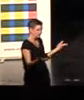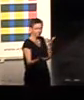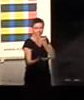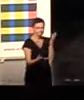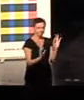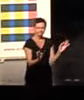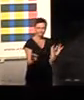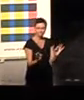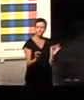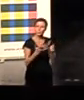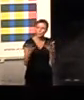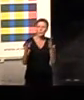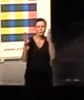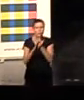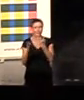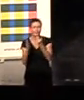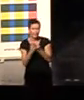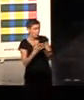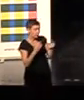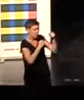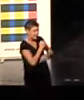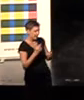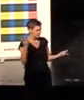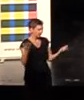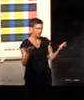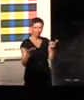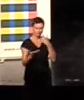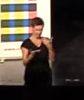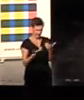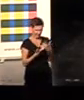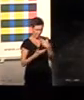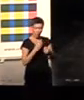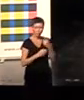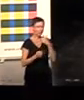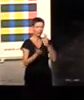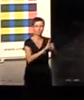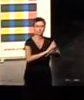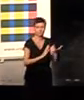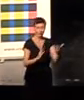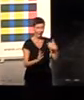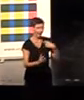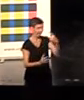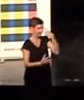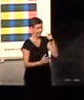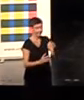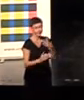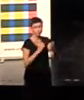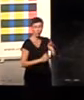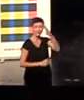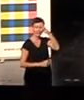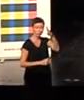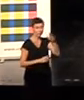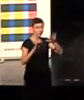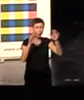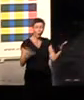above all too much hebt delivers a financial volcano in my view 7 more dangerous and